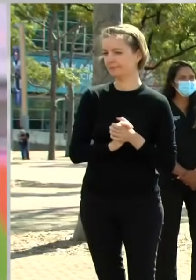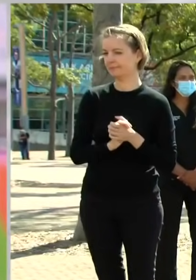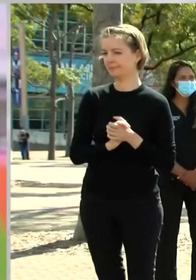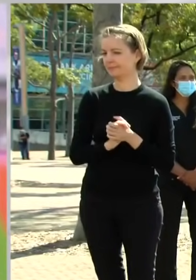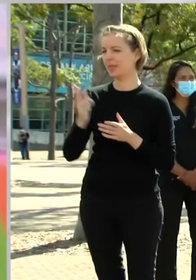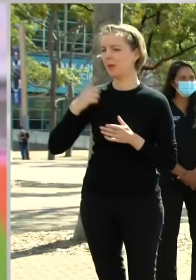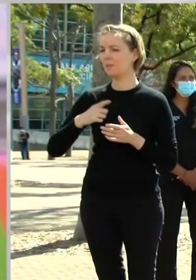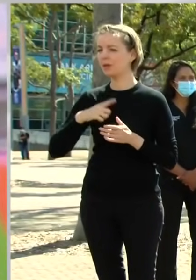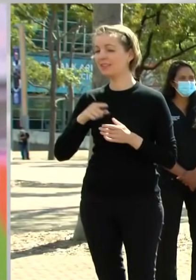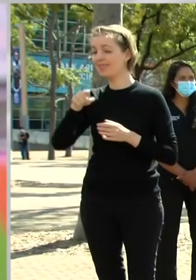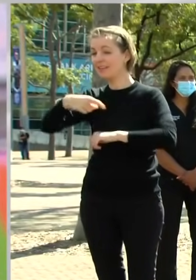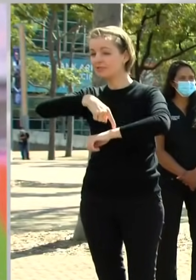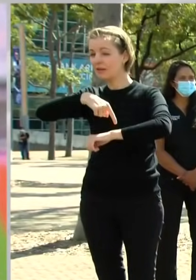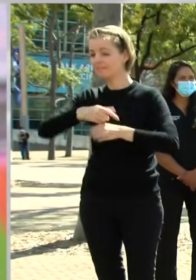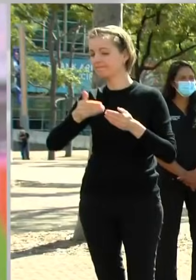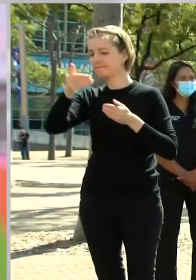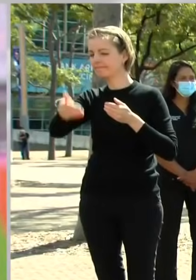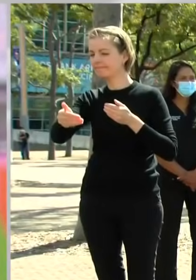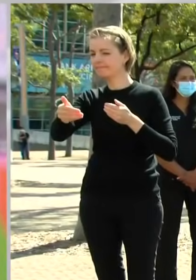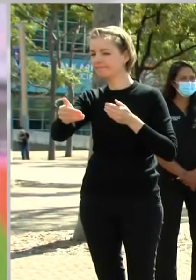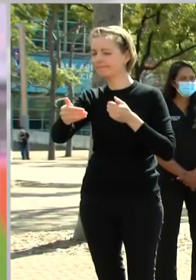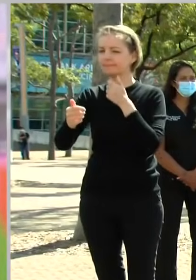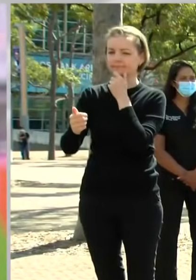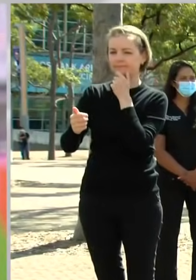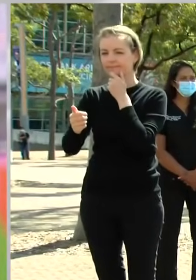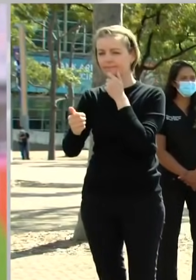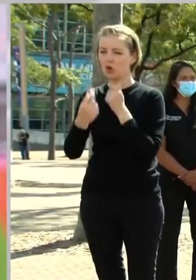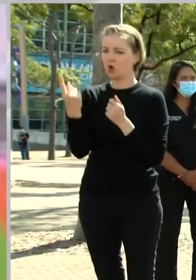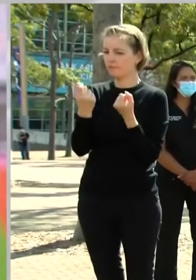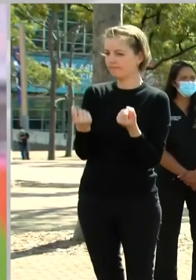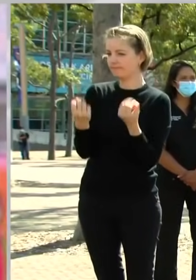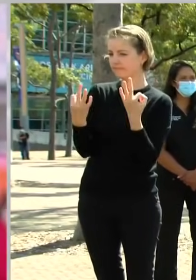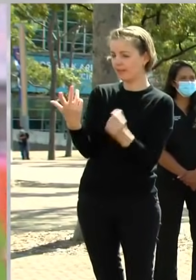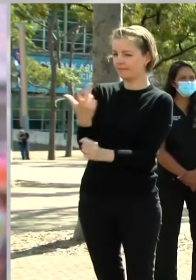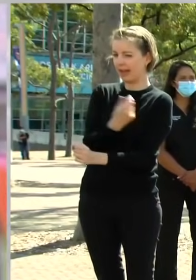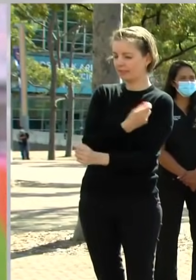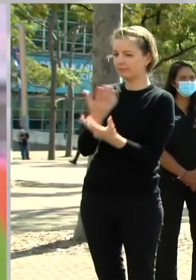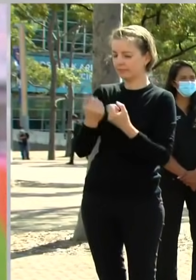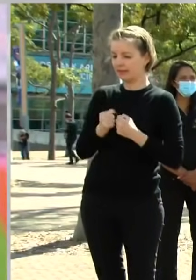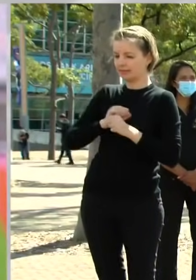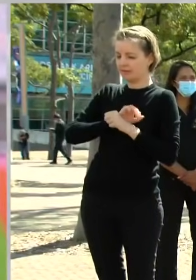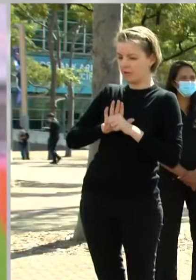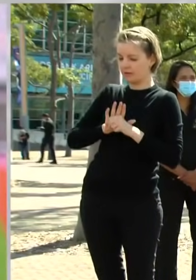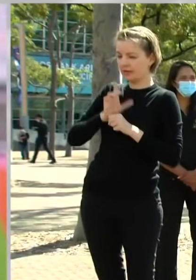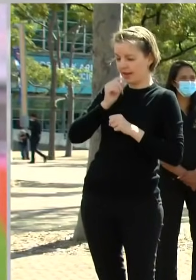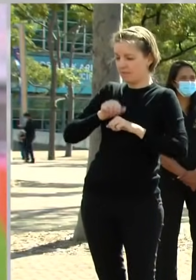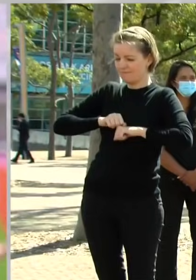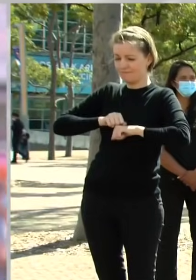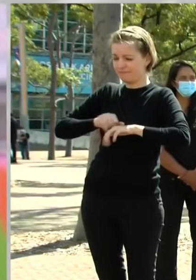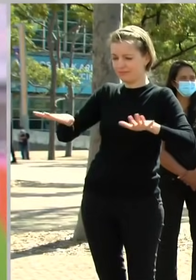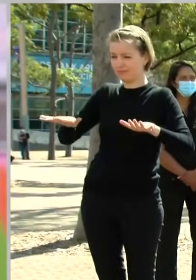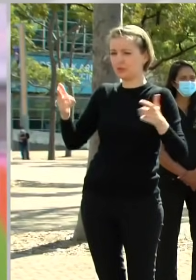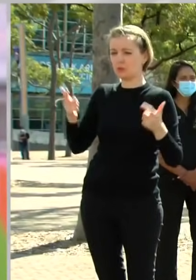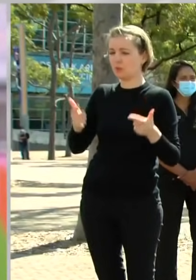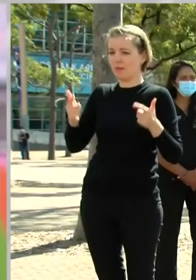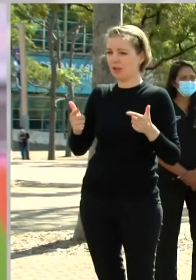what the unvaccinated population could do to our hospital system, but the rate at which disease can still spread if too many people are unvaccinated.